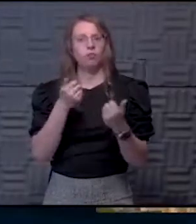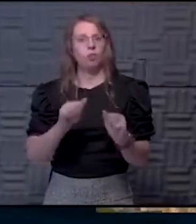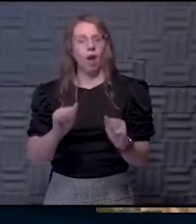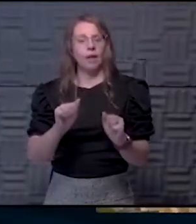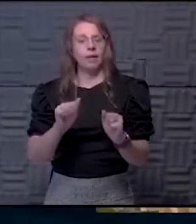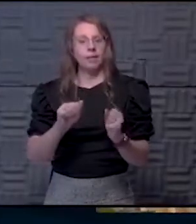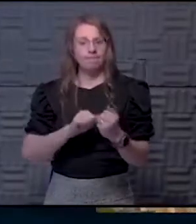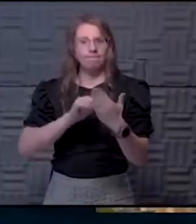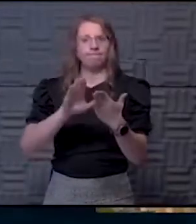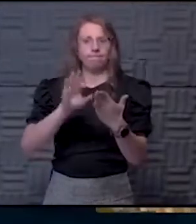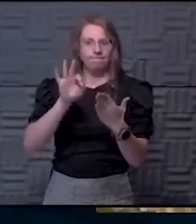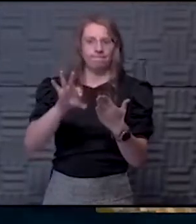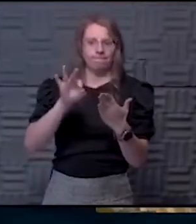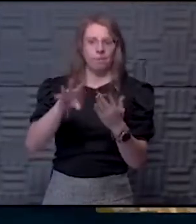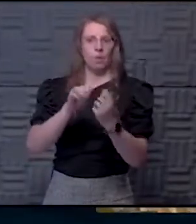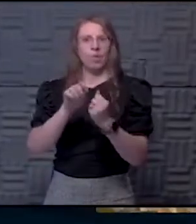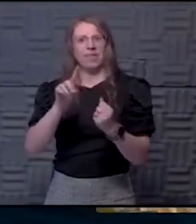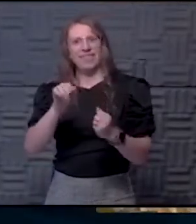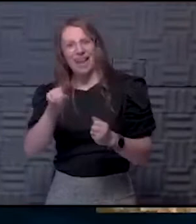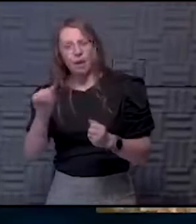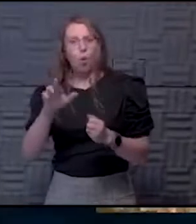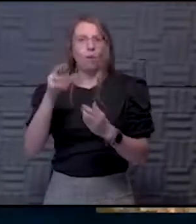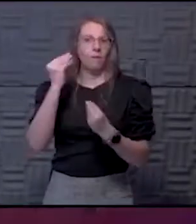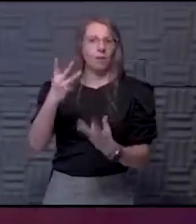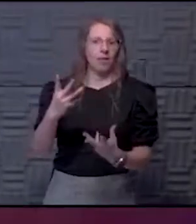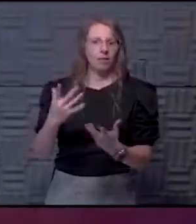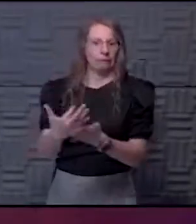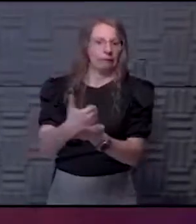case with the data or the information we have at hand.